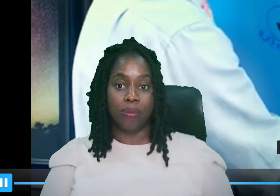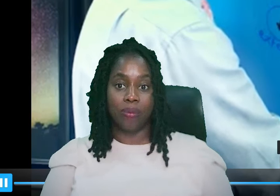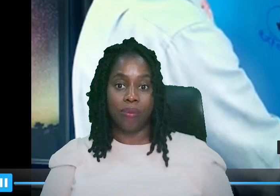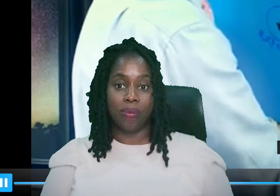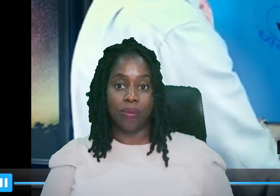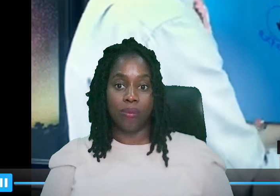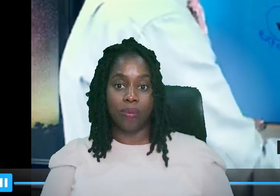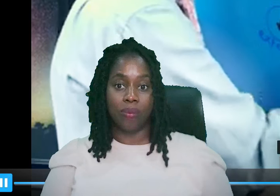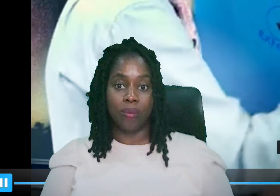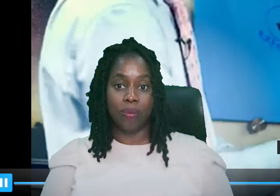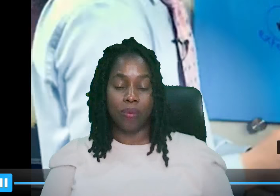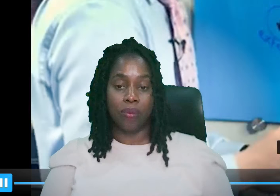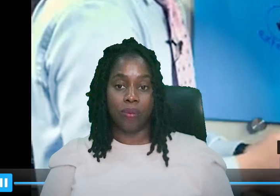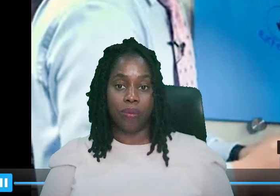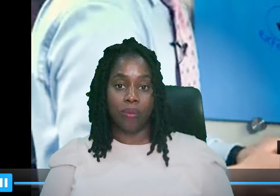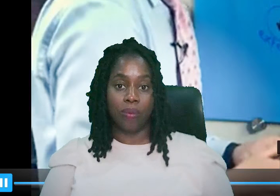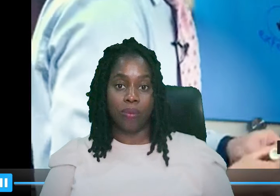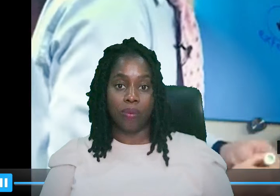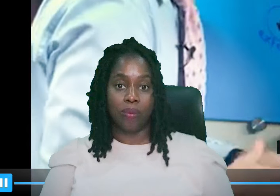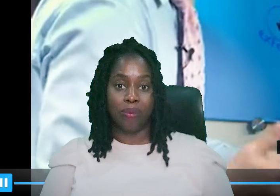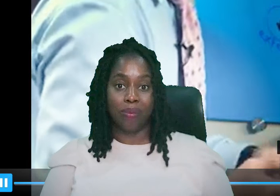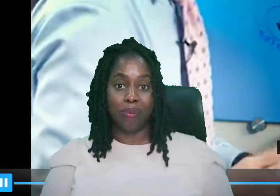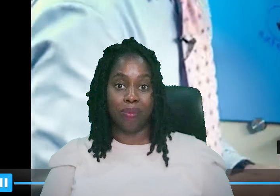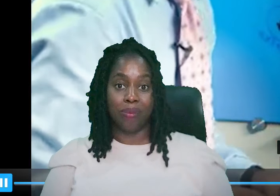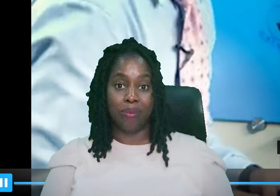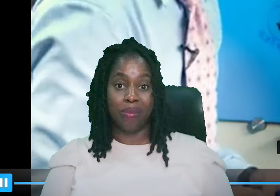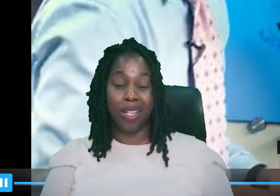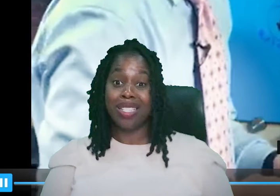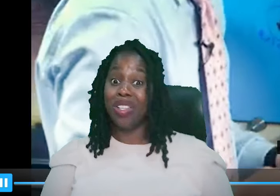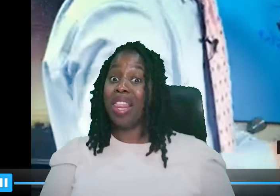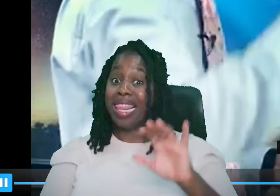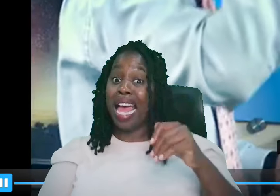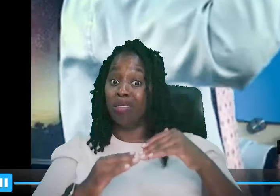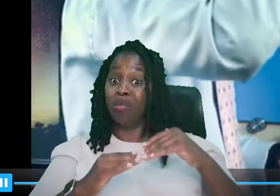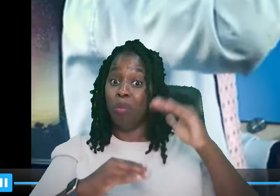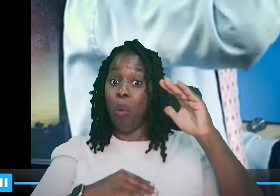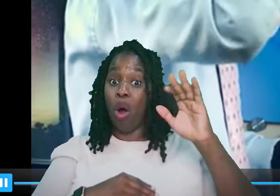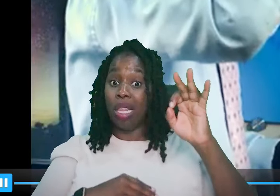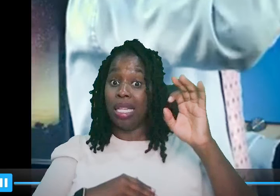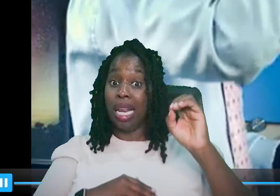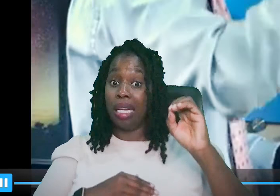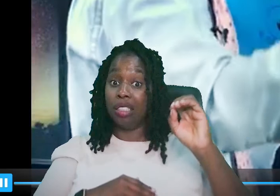S. All right. Well, that's definitely more than 90 degrees. I mean, it's